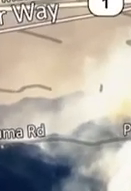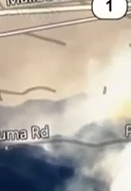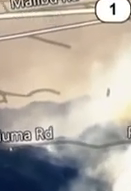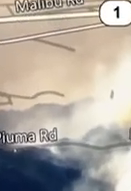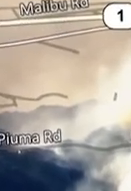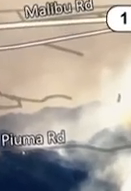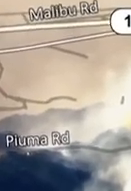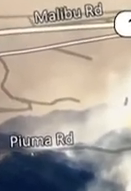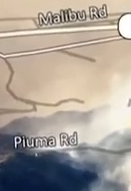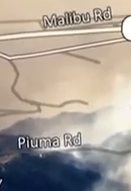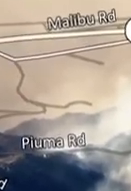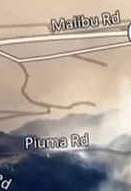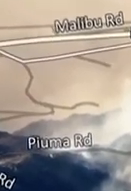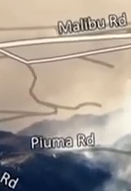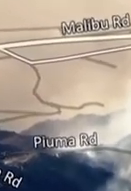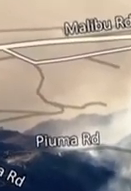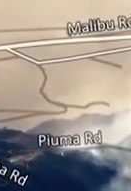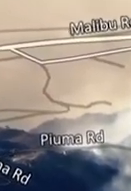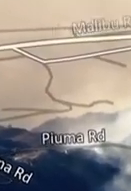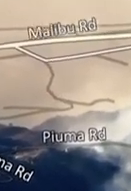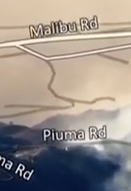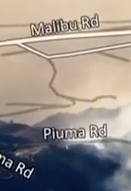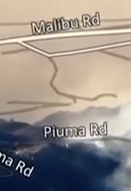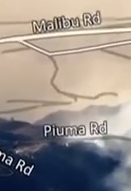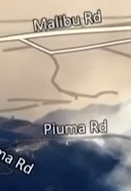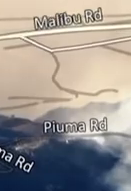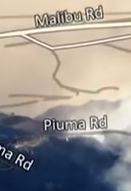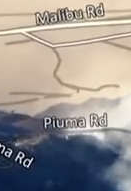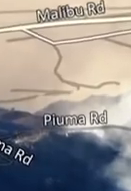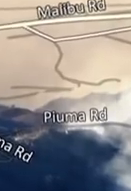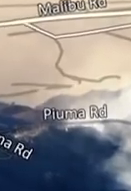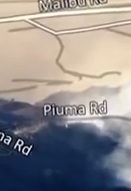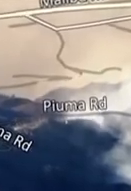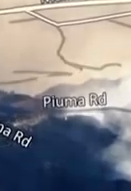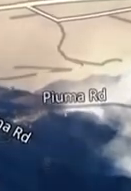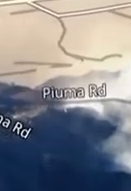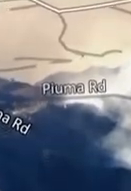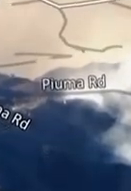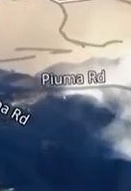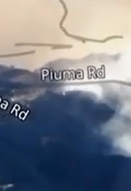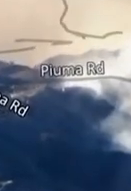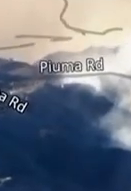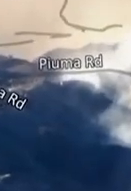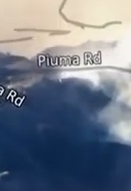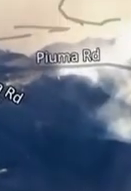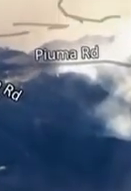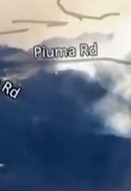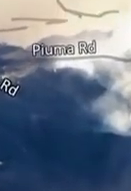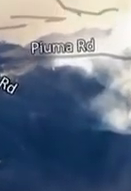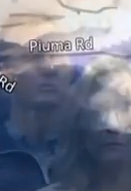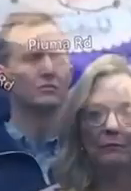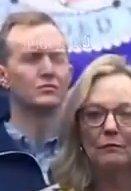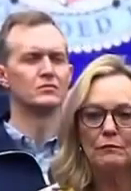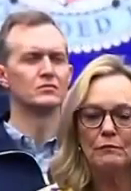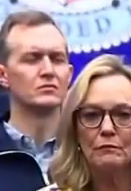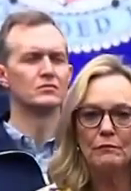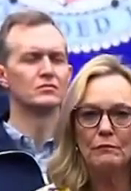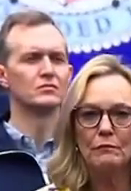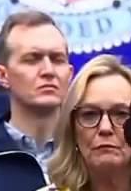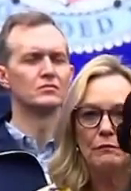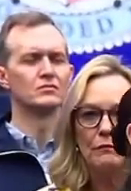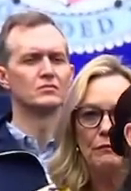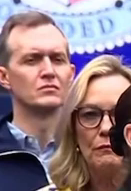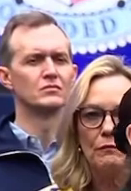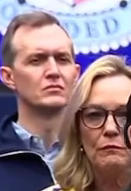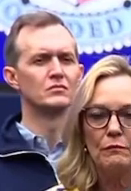Winds upwards of 80 to 90 miles per hour, some, comparing them to hurricane type winds, but noting